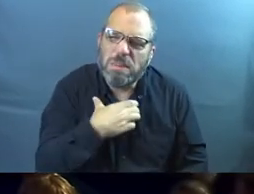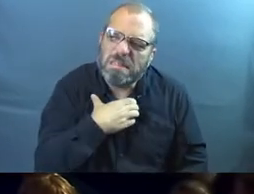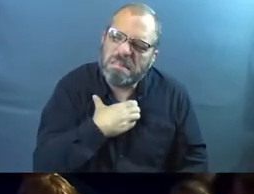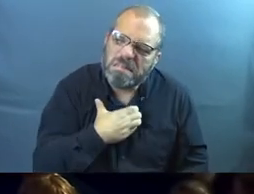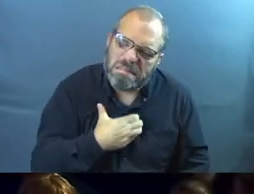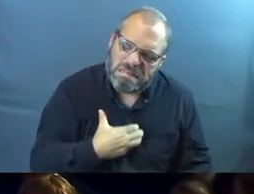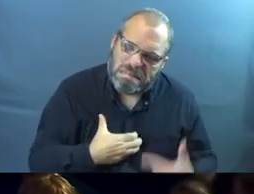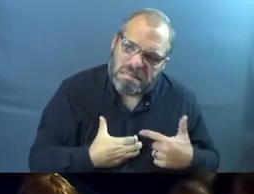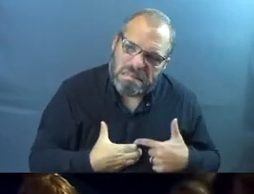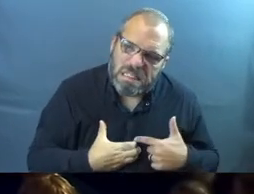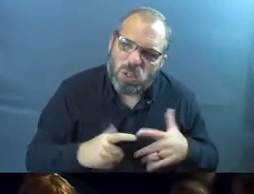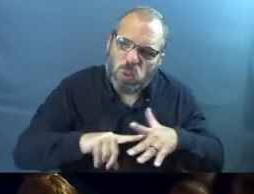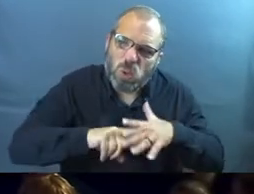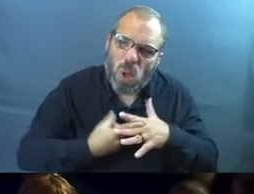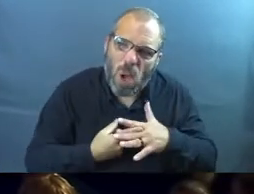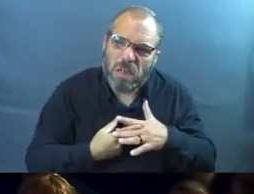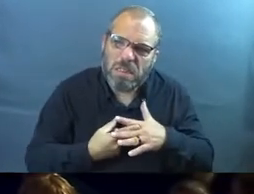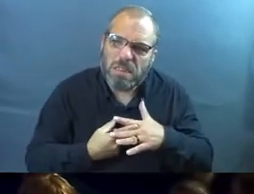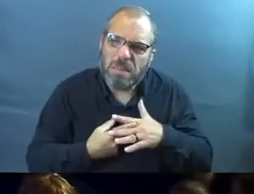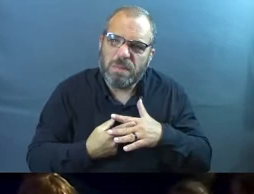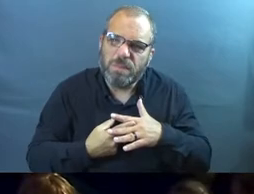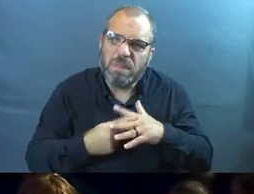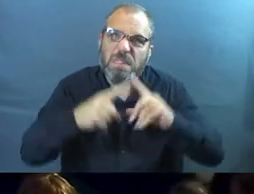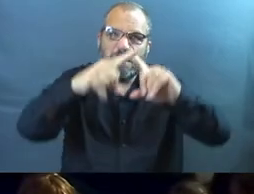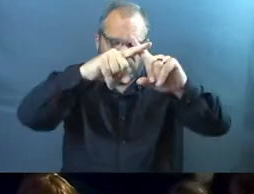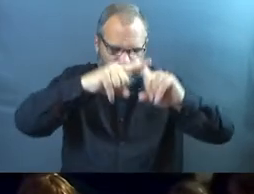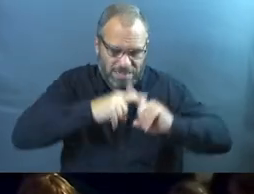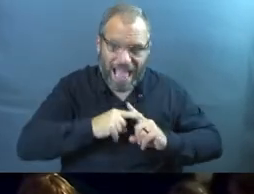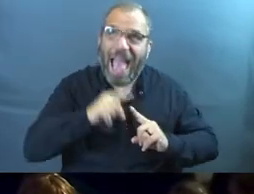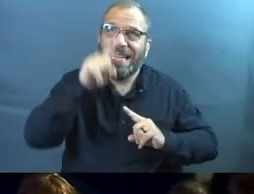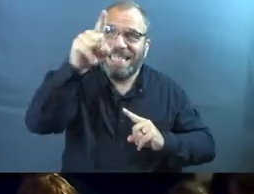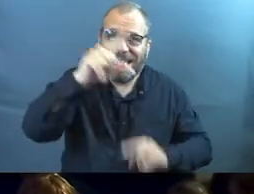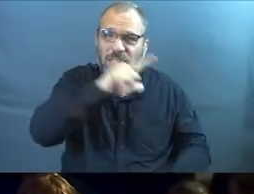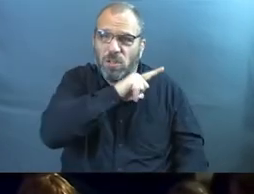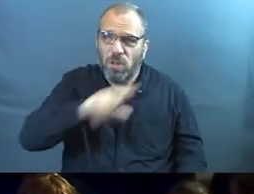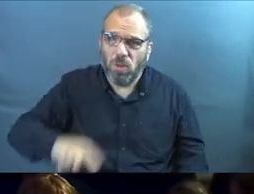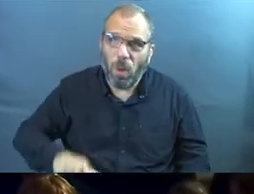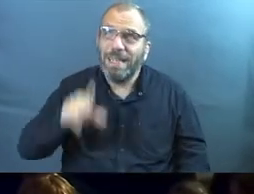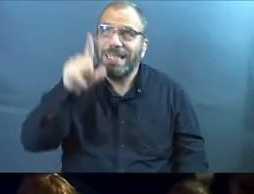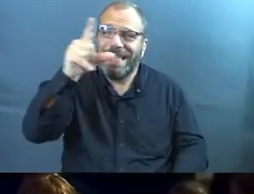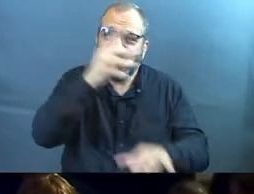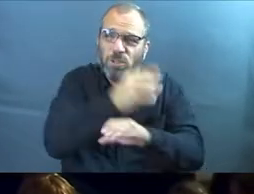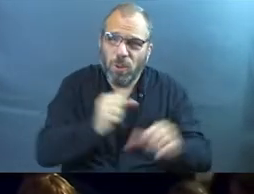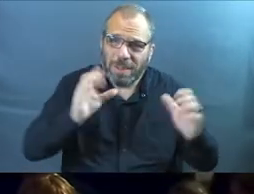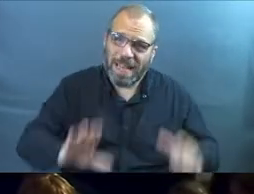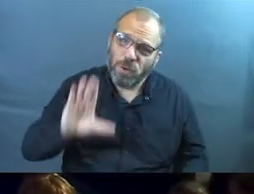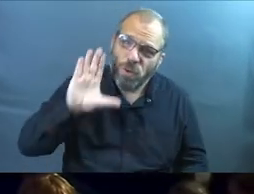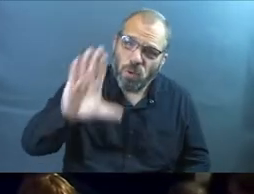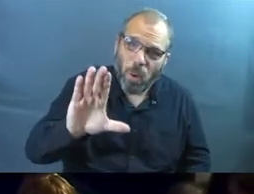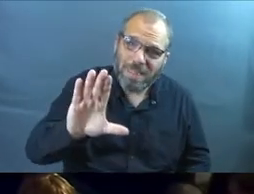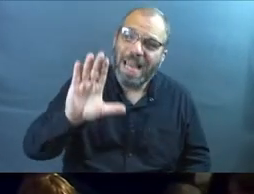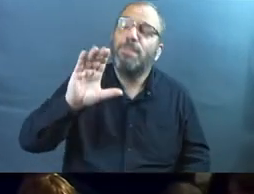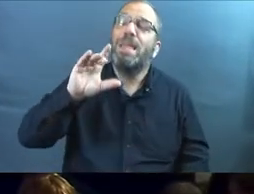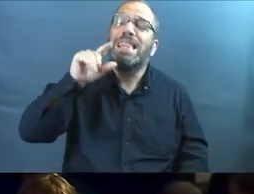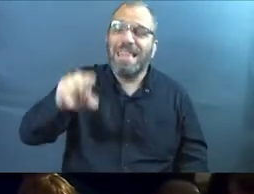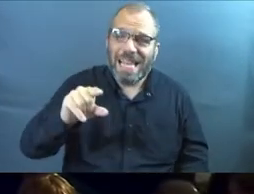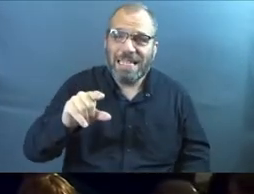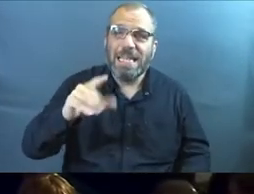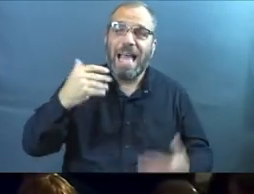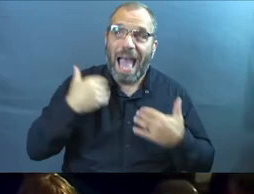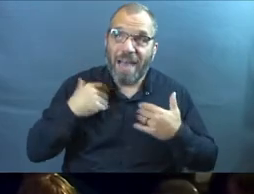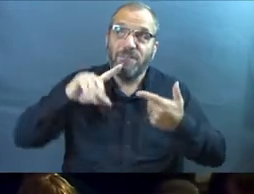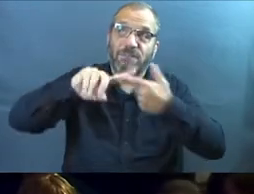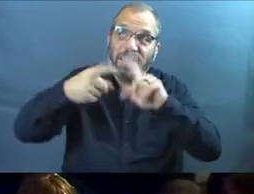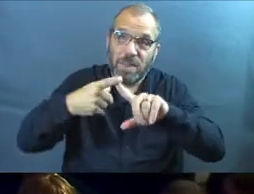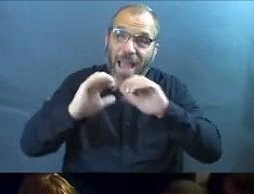hunger that you've began with. And he is your Lord. He is your Savior. And I'm telling you, this is how you have a